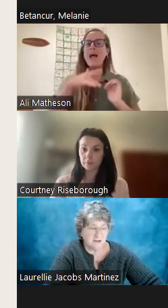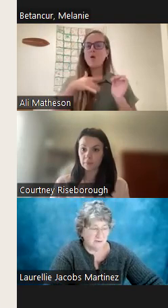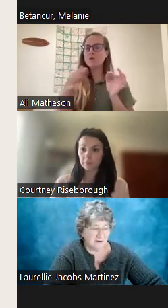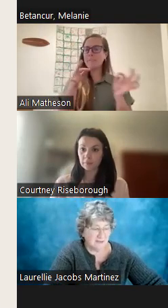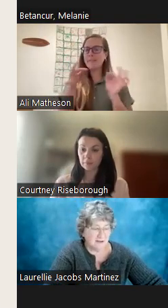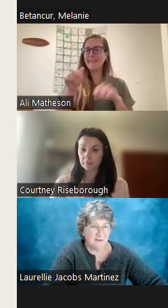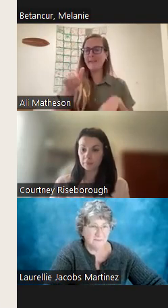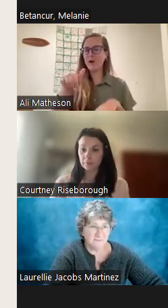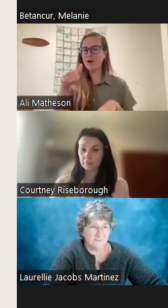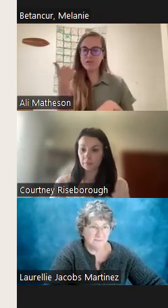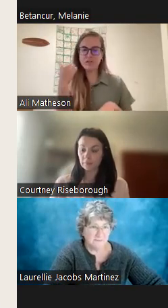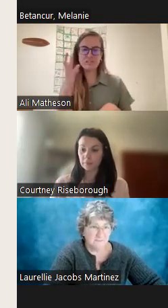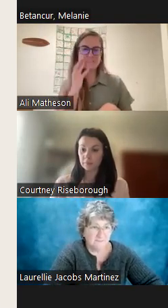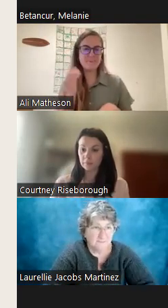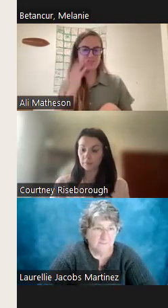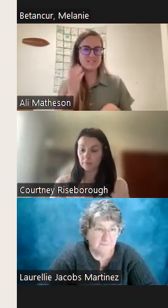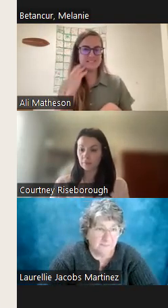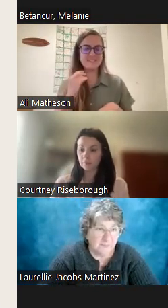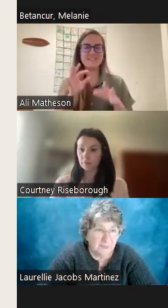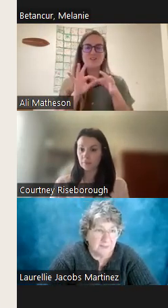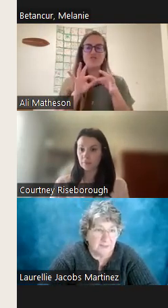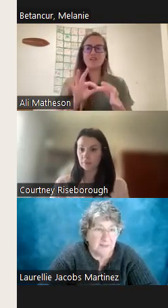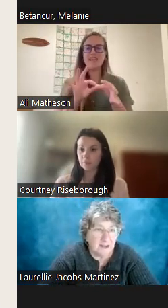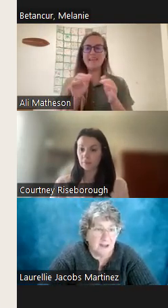Specifically Title III, thank you.